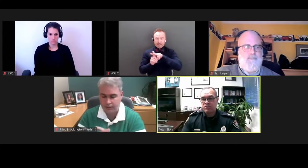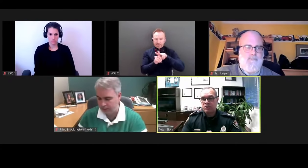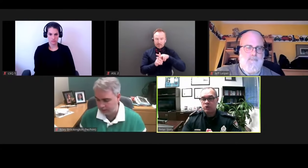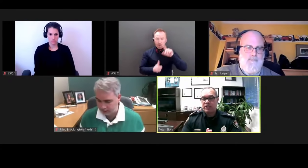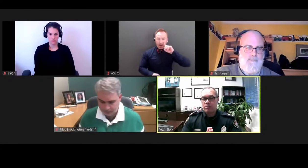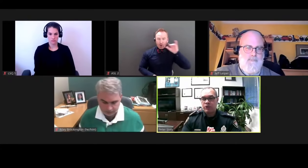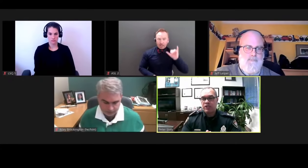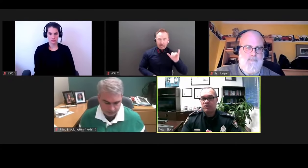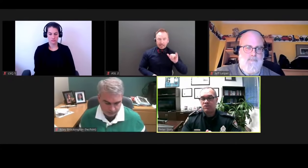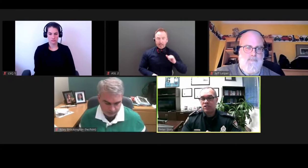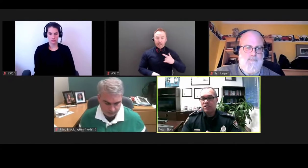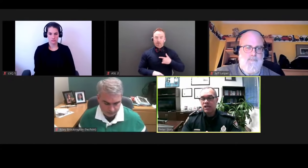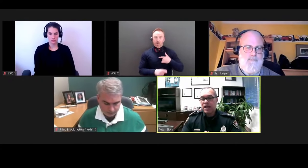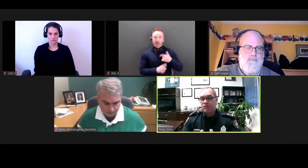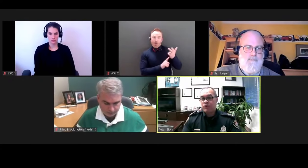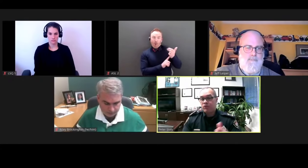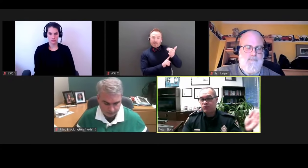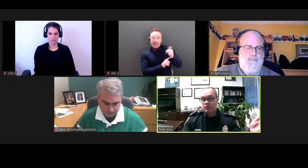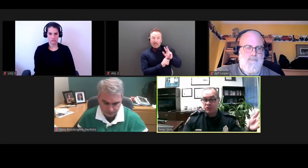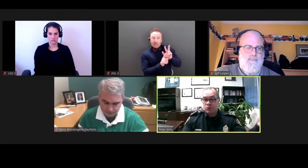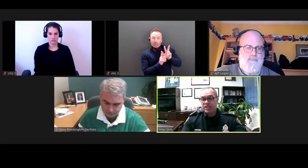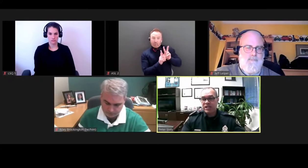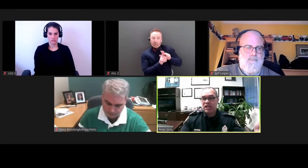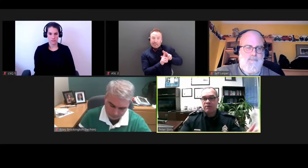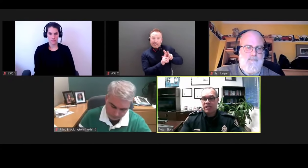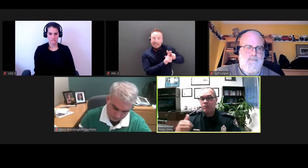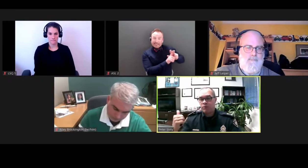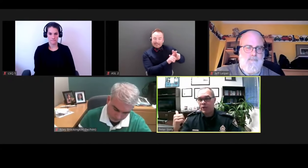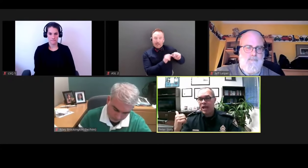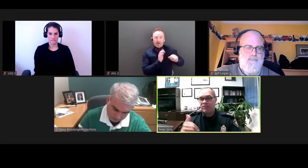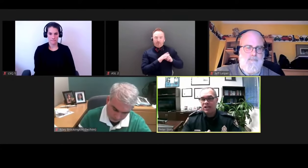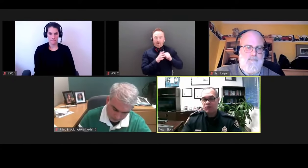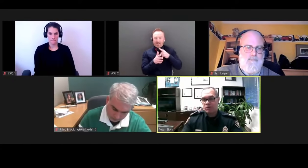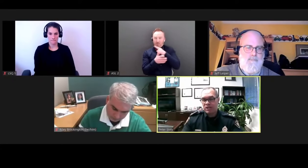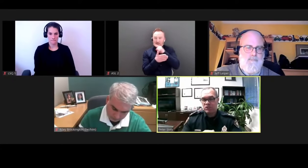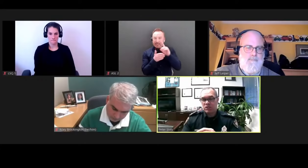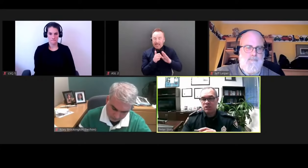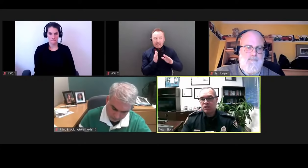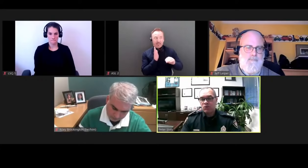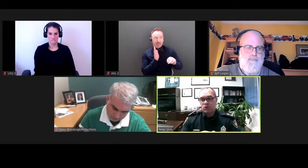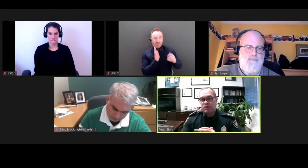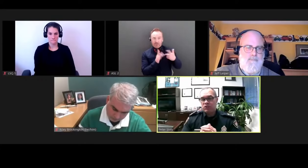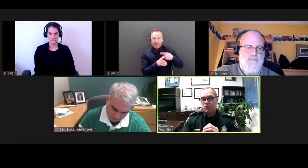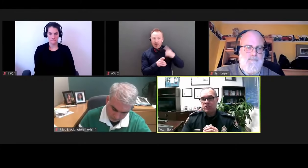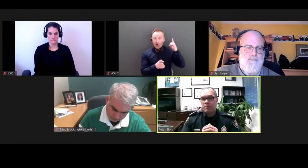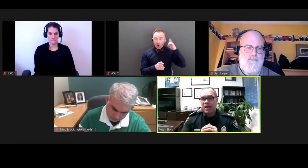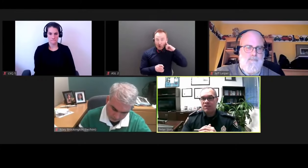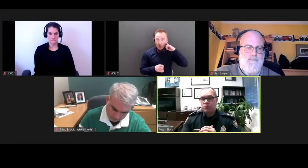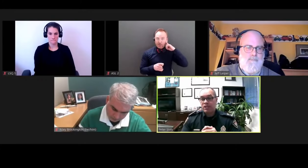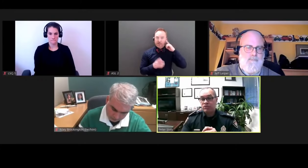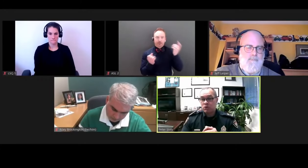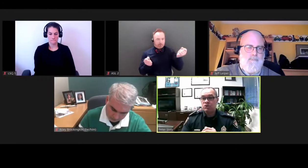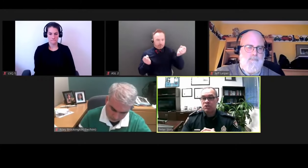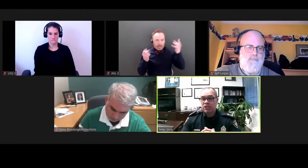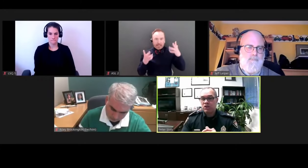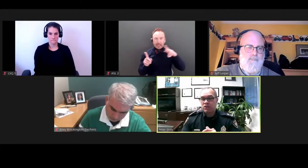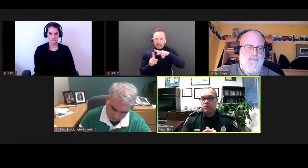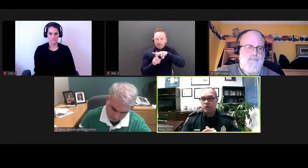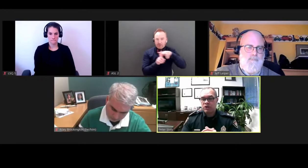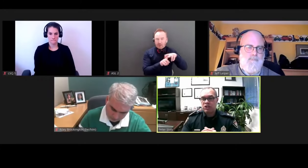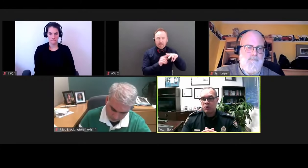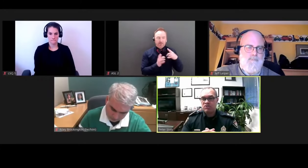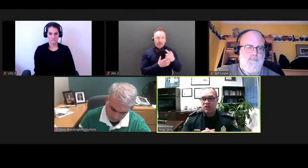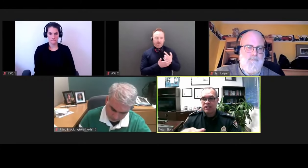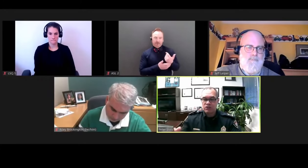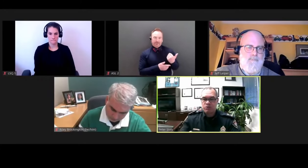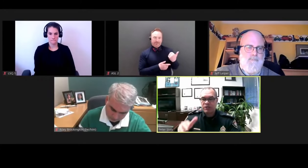increase in hotel bookings for the weekend coming up, and we had that information from even during the past weekend. So it was clear that we were going to